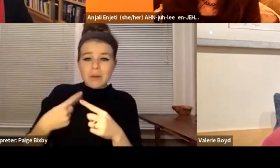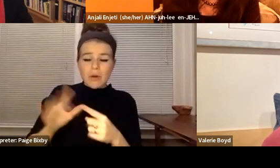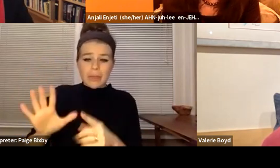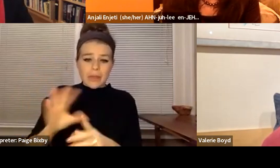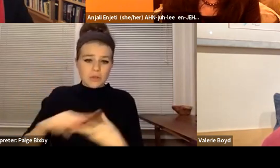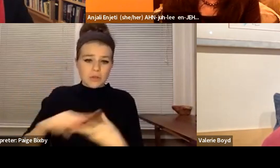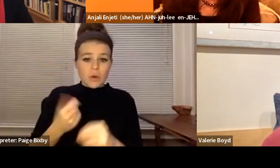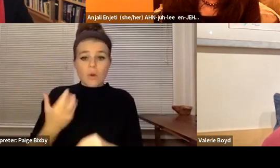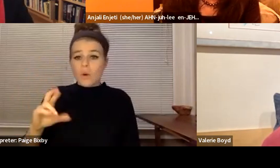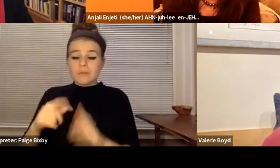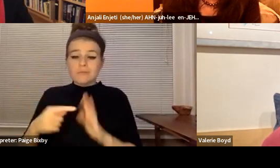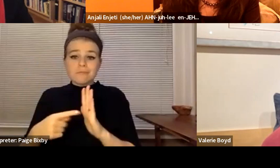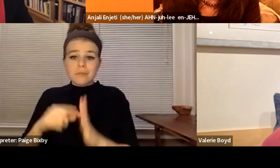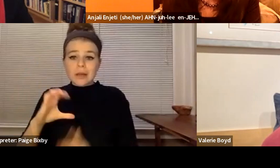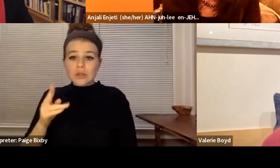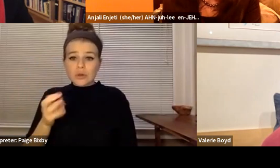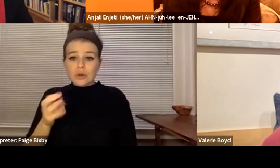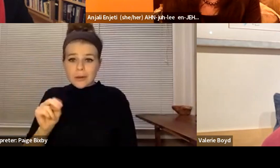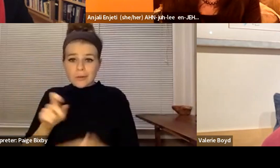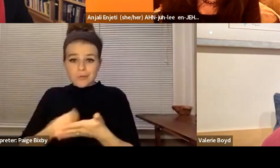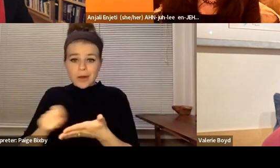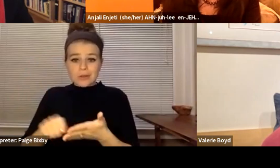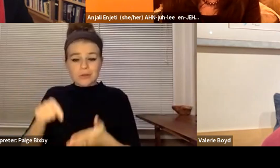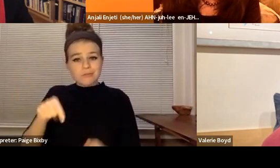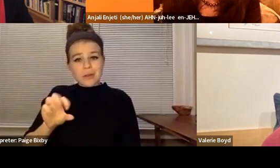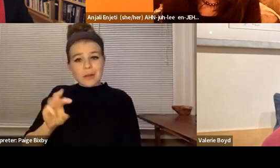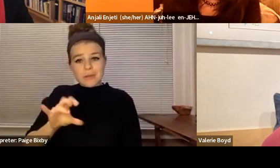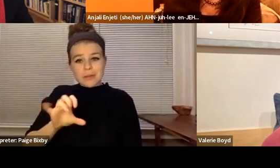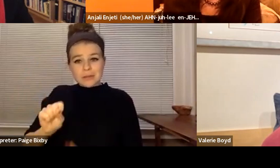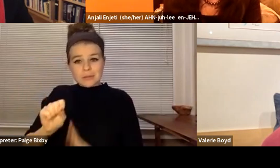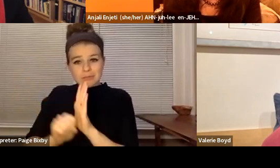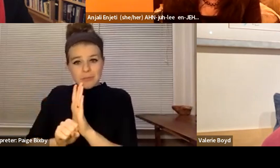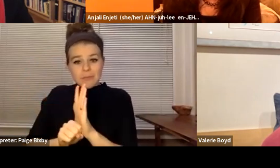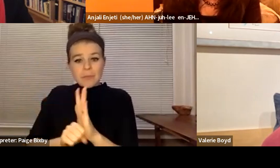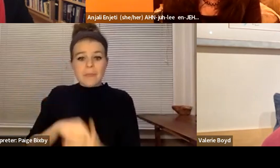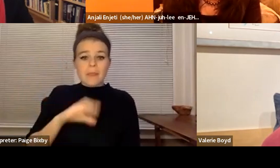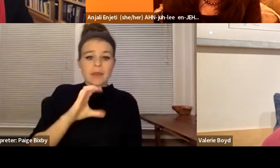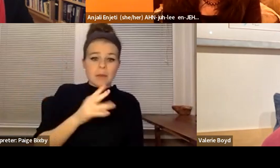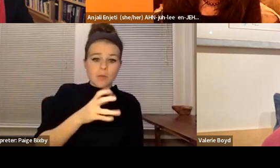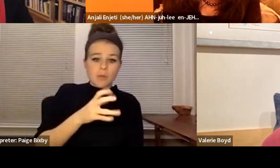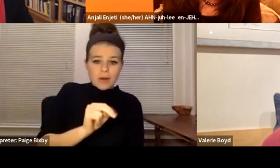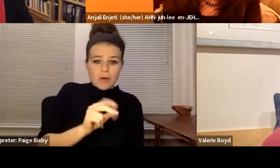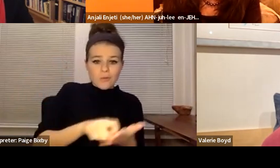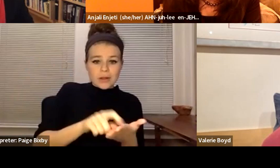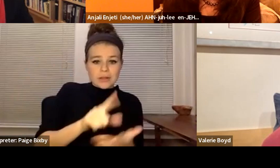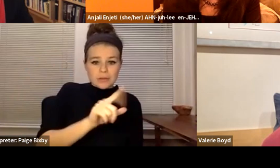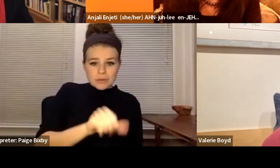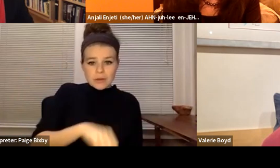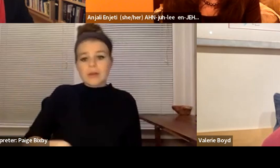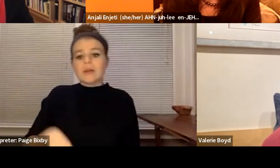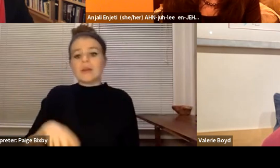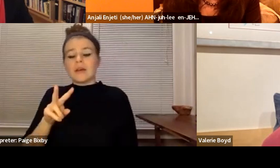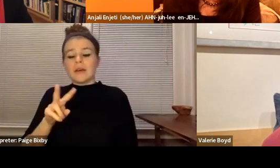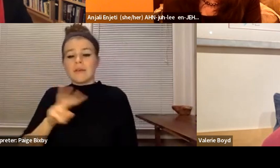of Cuban American writers in Mississippi, or Cambodian writers in Louisiana, or Venezuelan American writers in